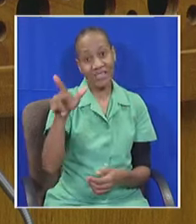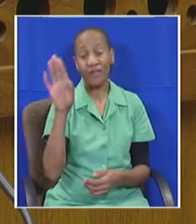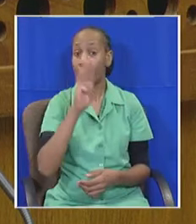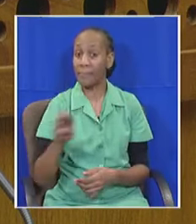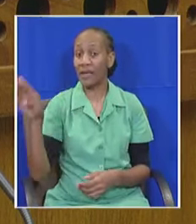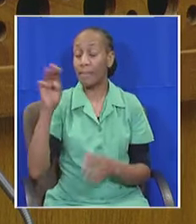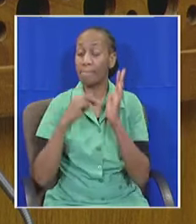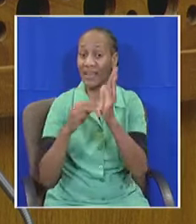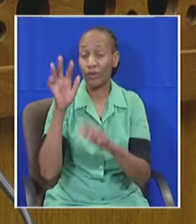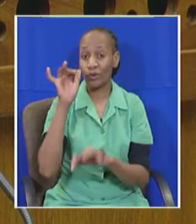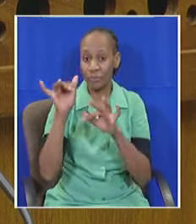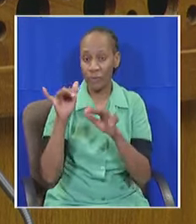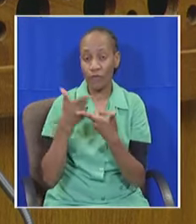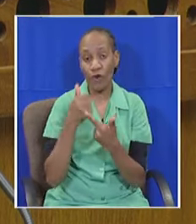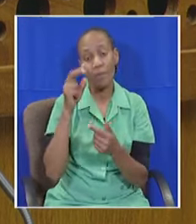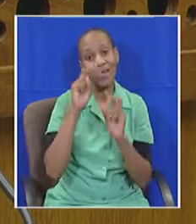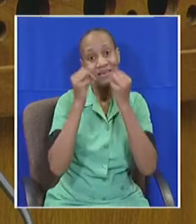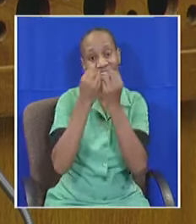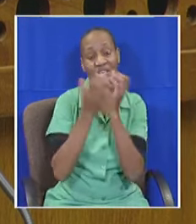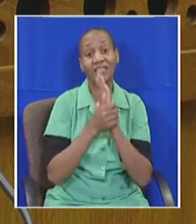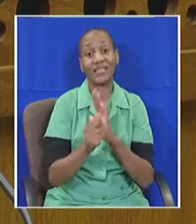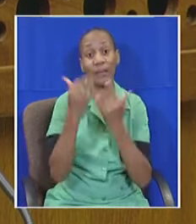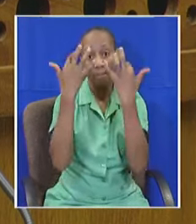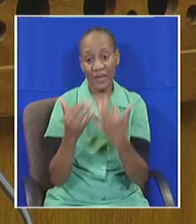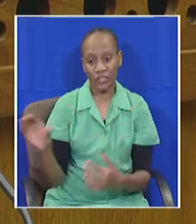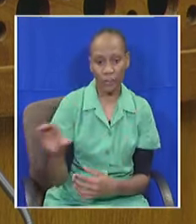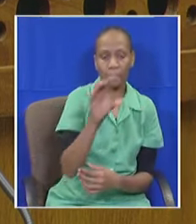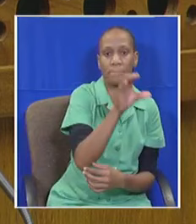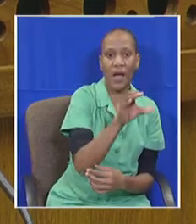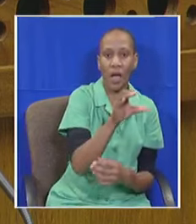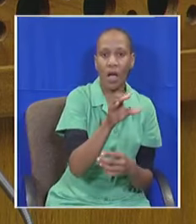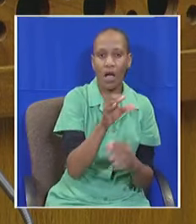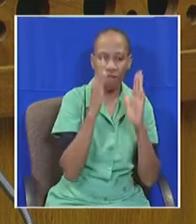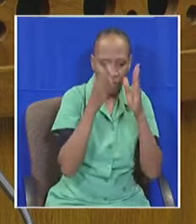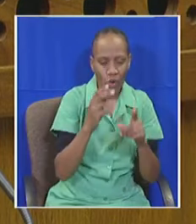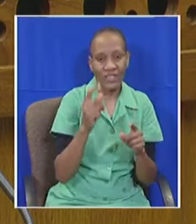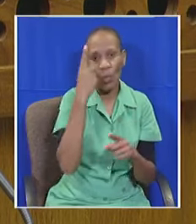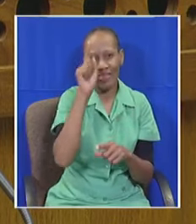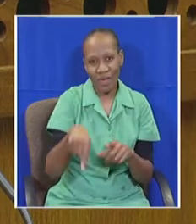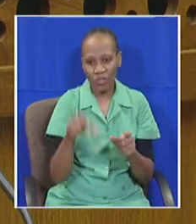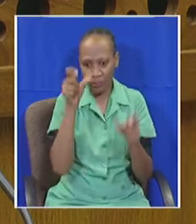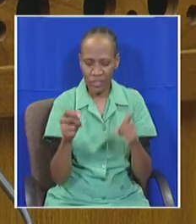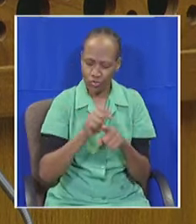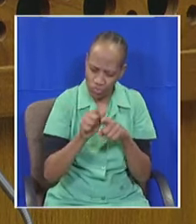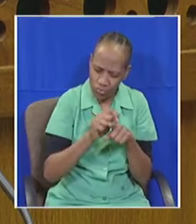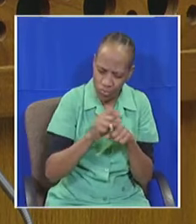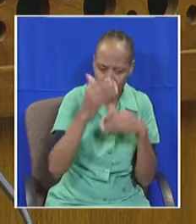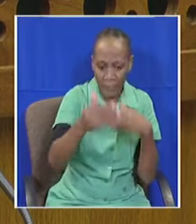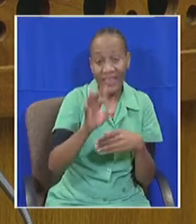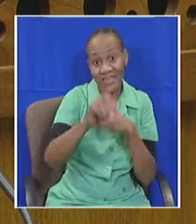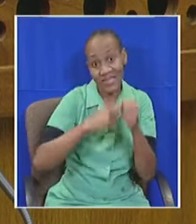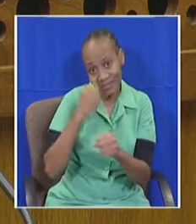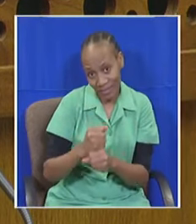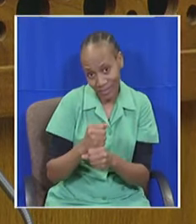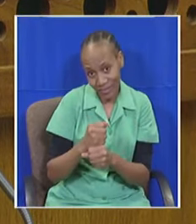from the National Skills Fund was allocated towards Transnet to train about 1,000 artisans over 3 years. Training is delivered